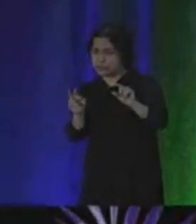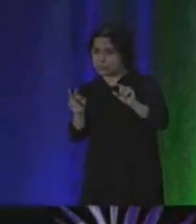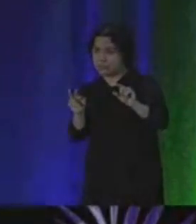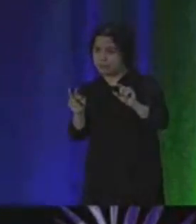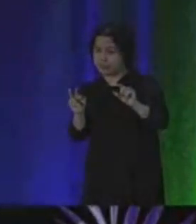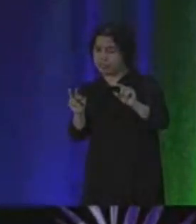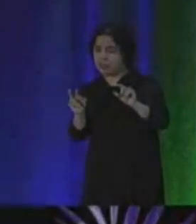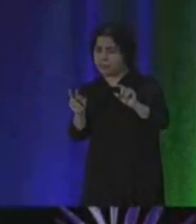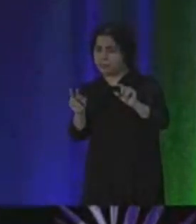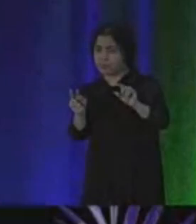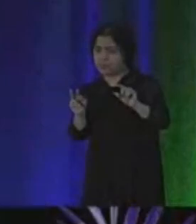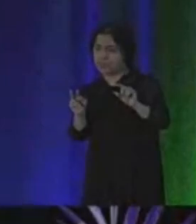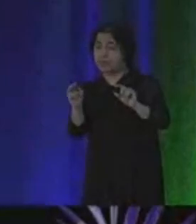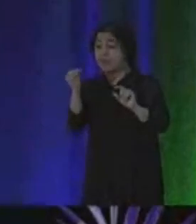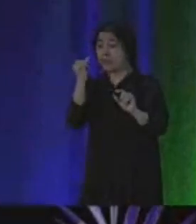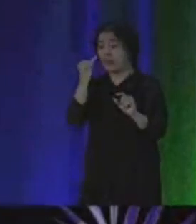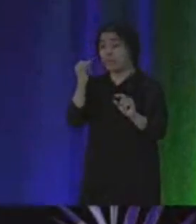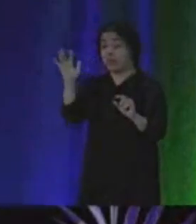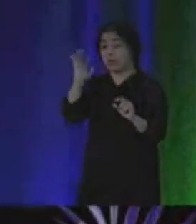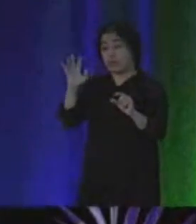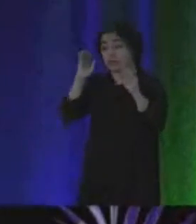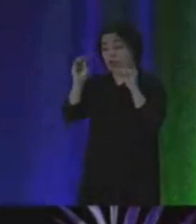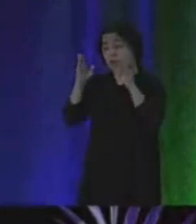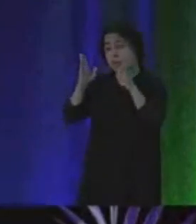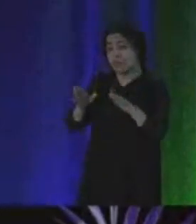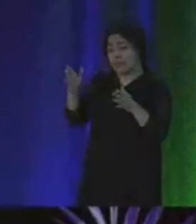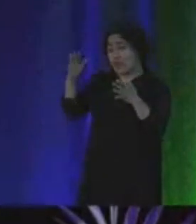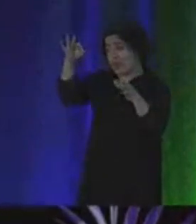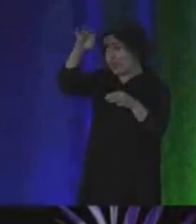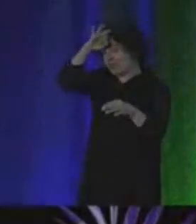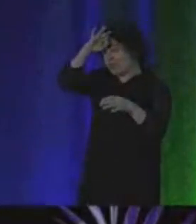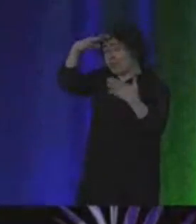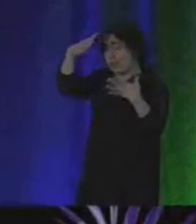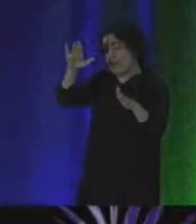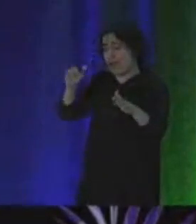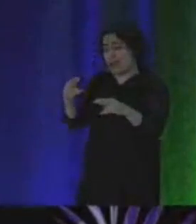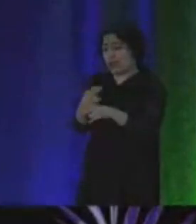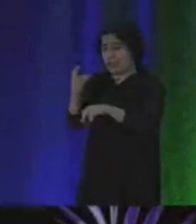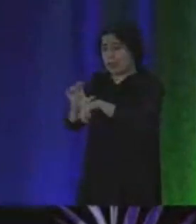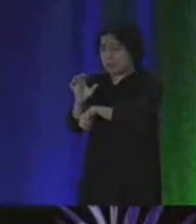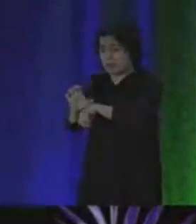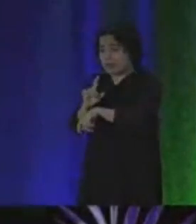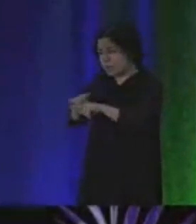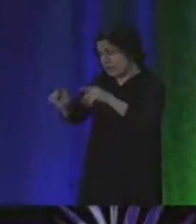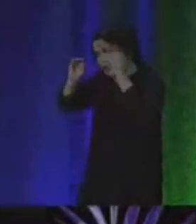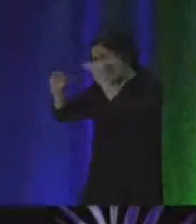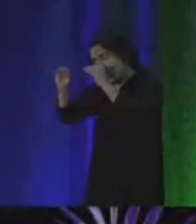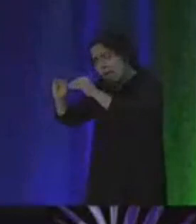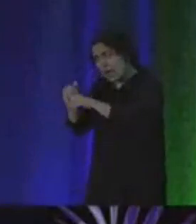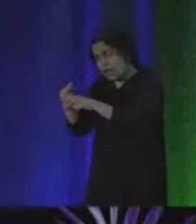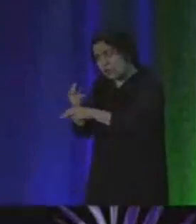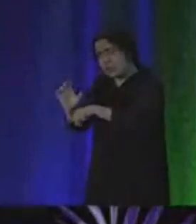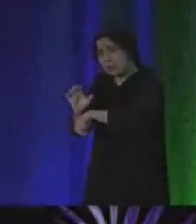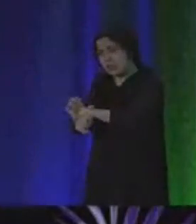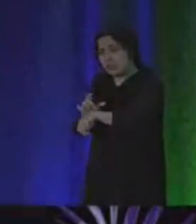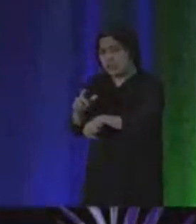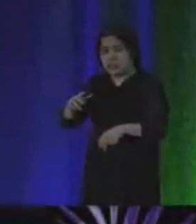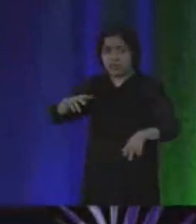like, have you ever taught somebody who doesn't know how to use computers before? And